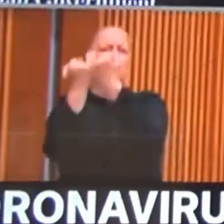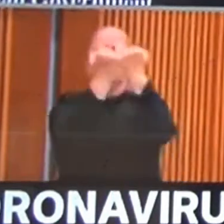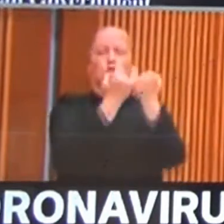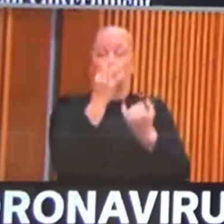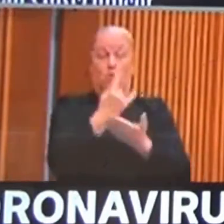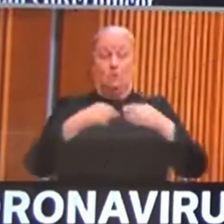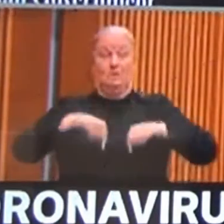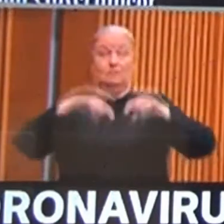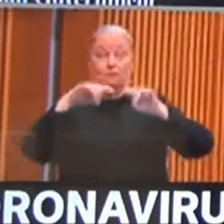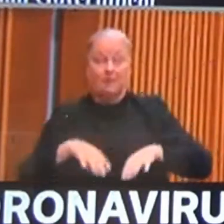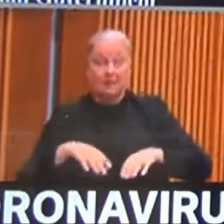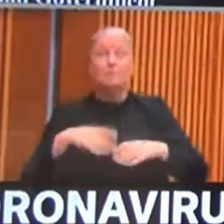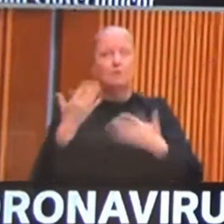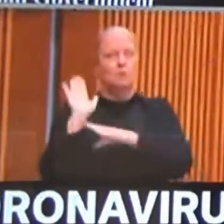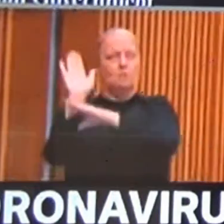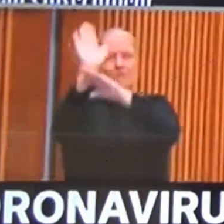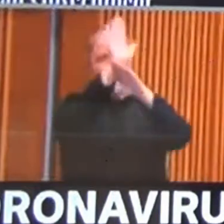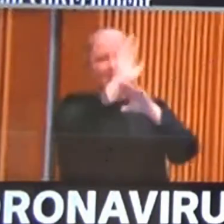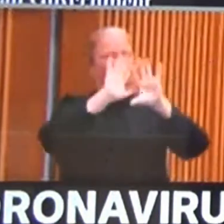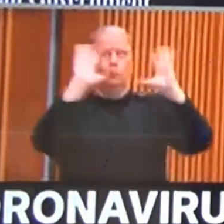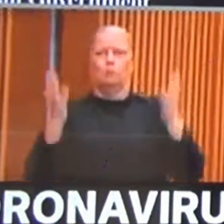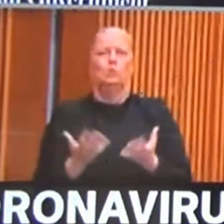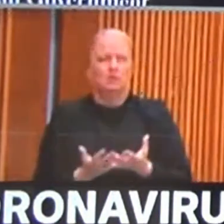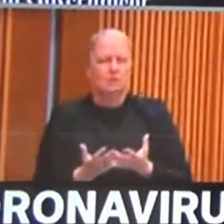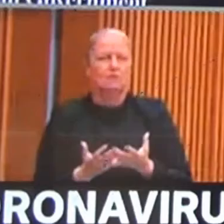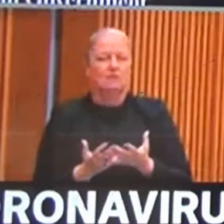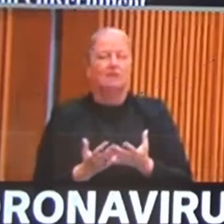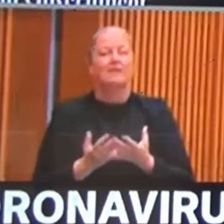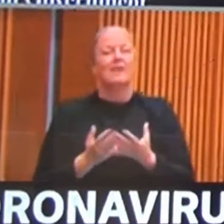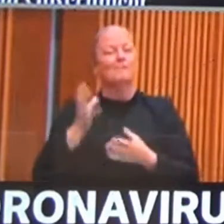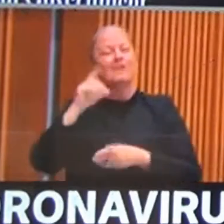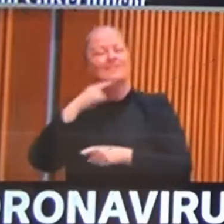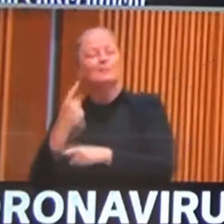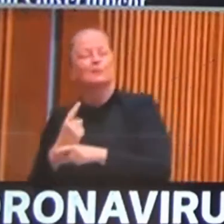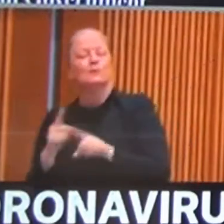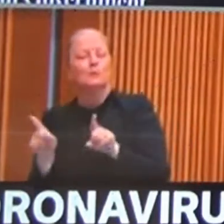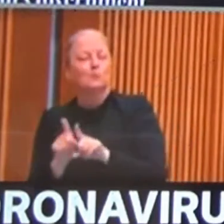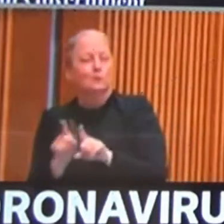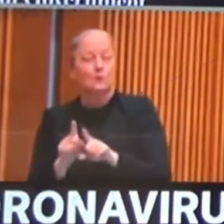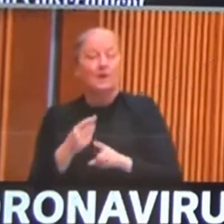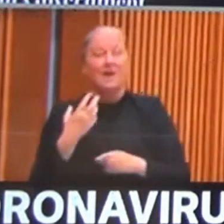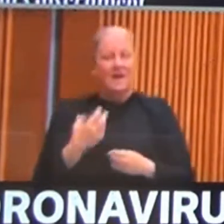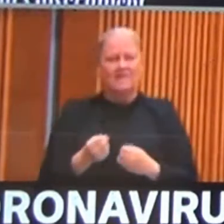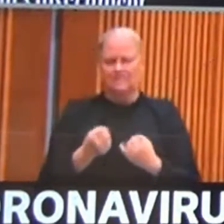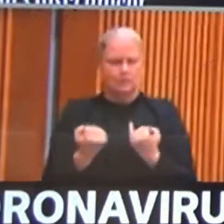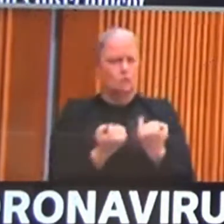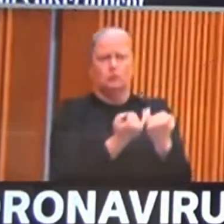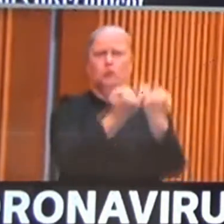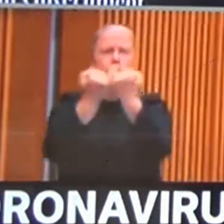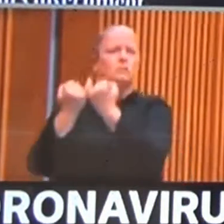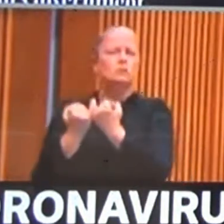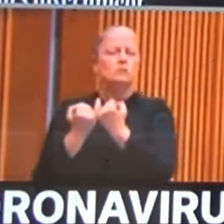Cormann mentioned this on radio this morning. There's been intense global competition for scarce resources. So therefore we've